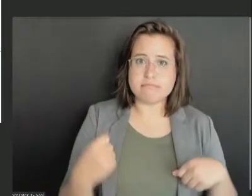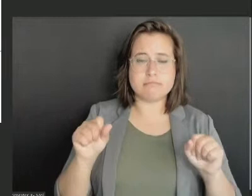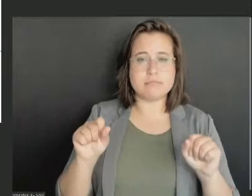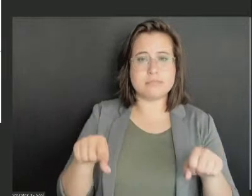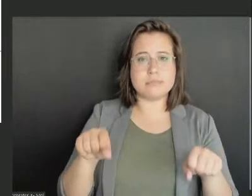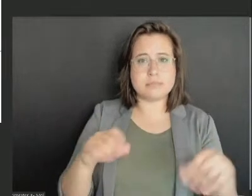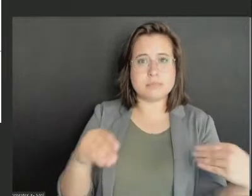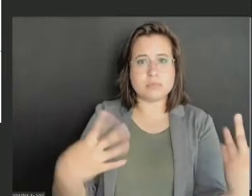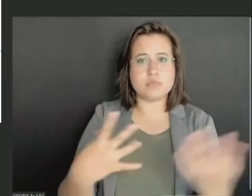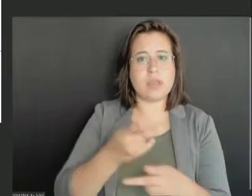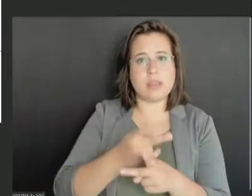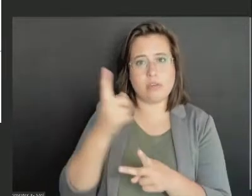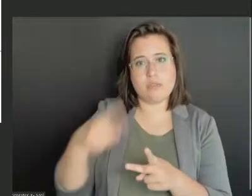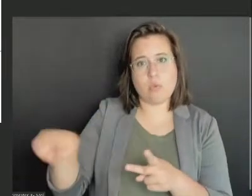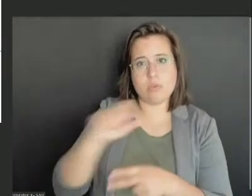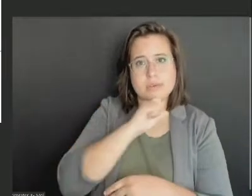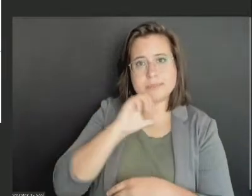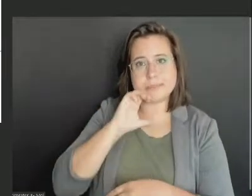provide care for them.